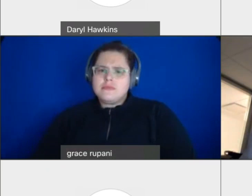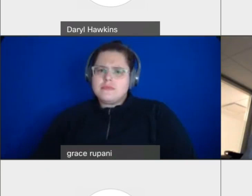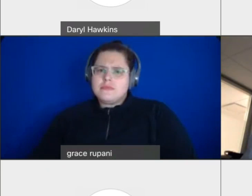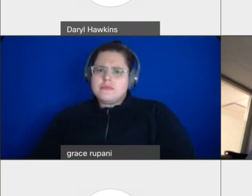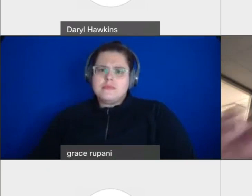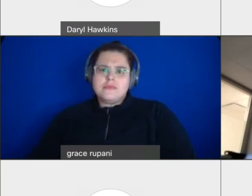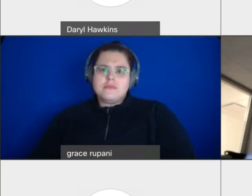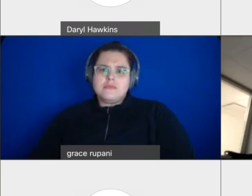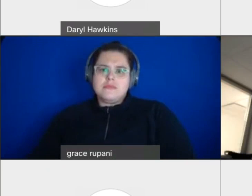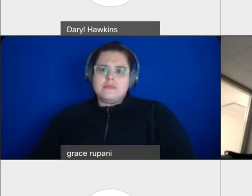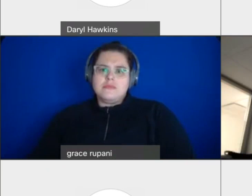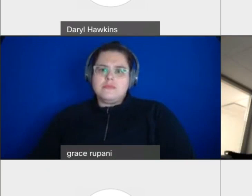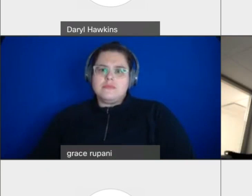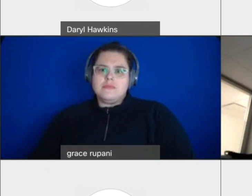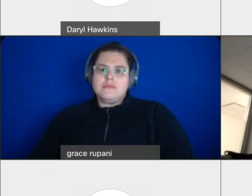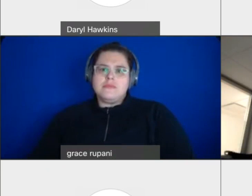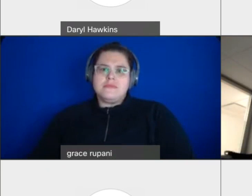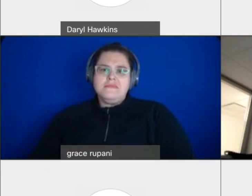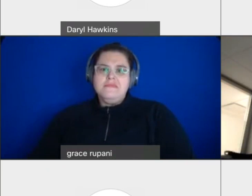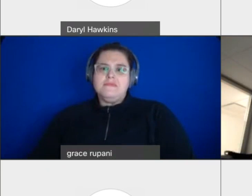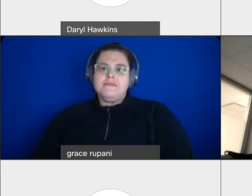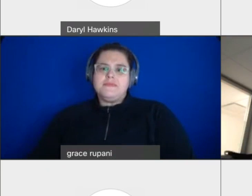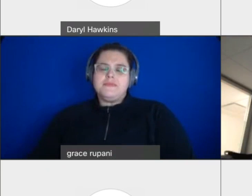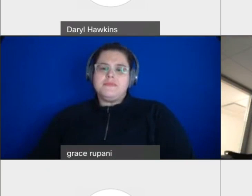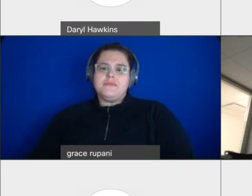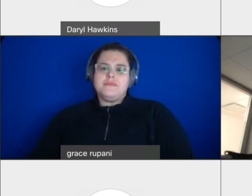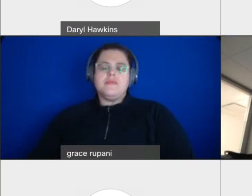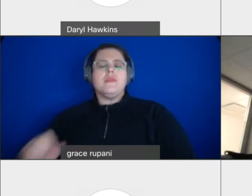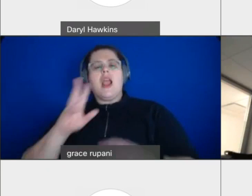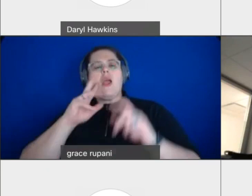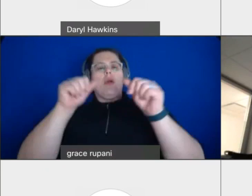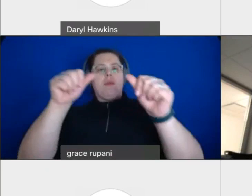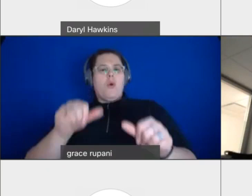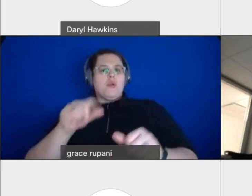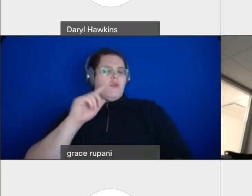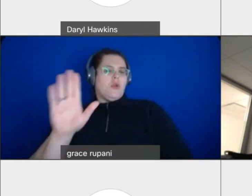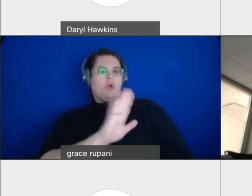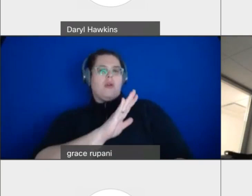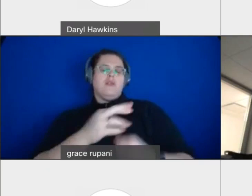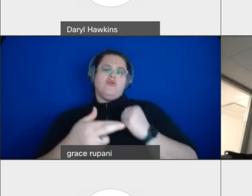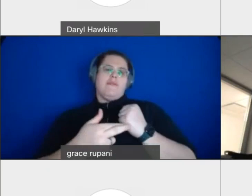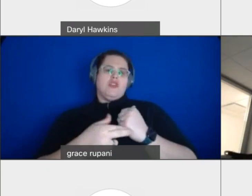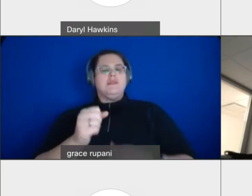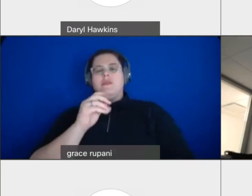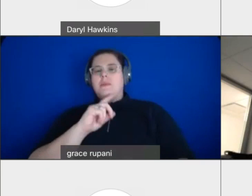So I'll post that for their reference. In terms of a webinar, I'll defer to DTS on that.